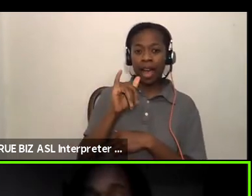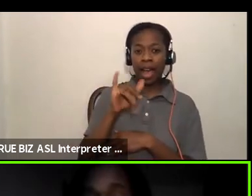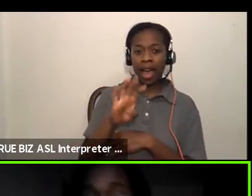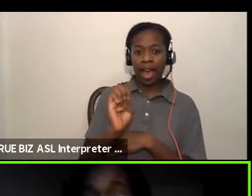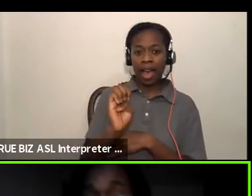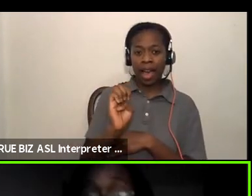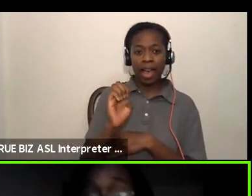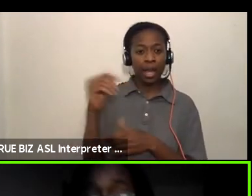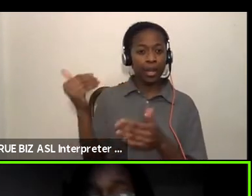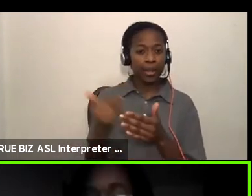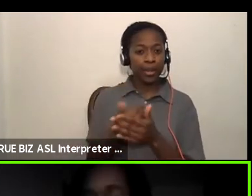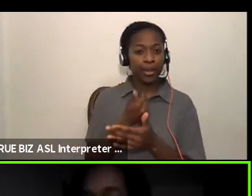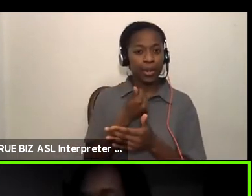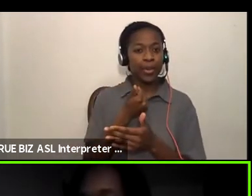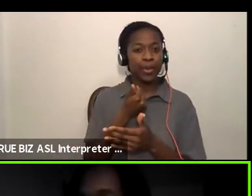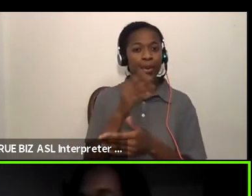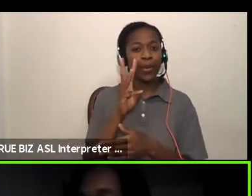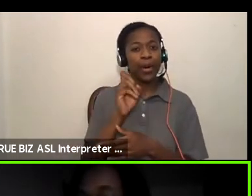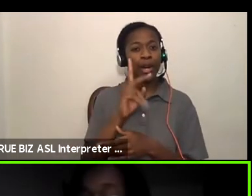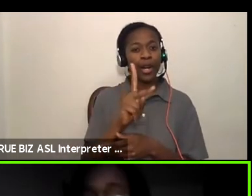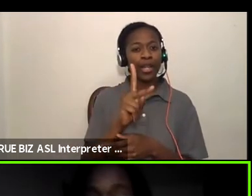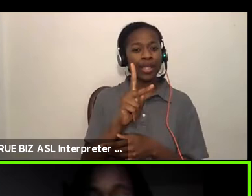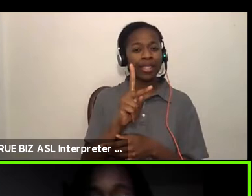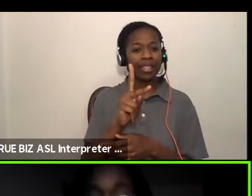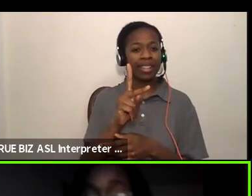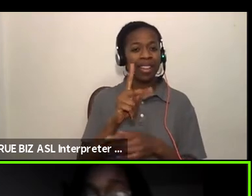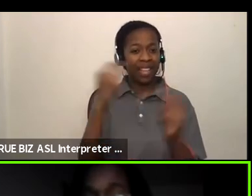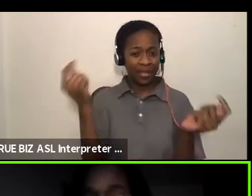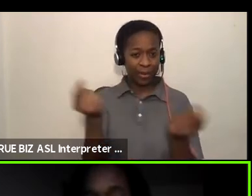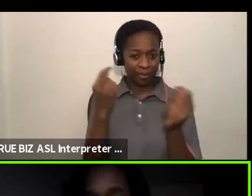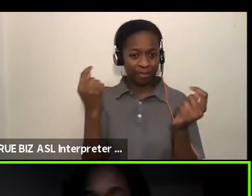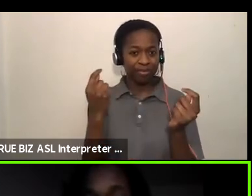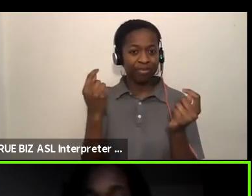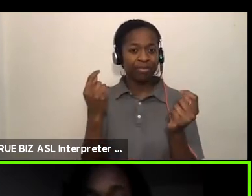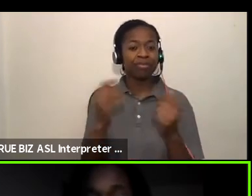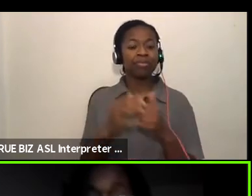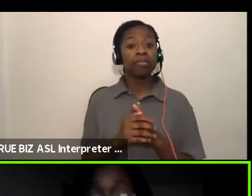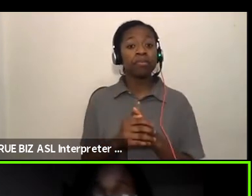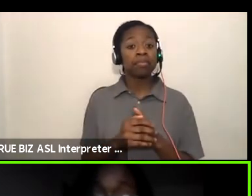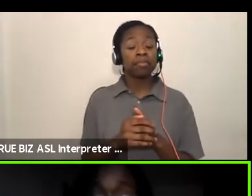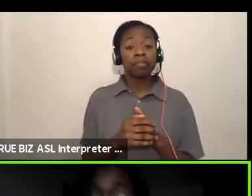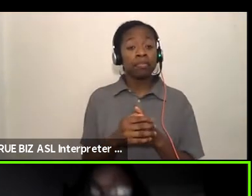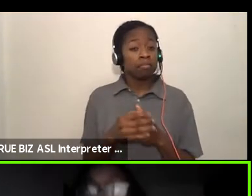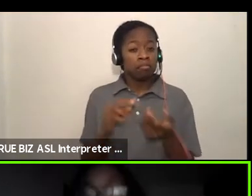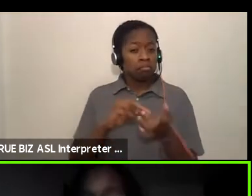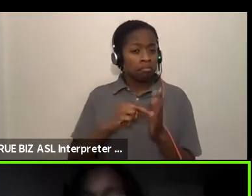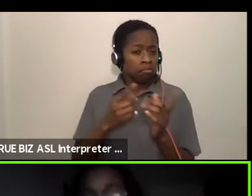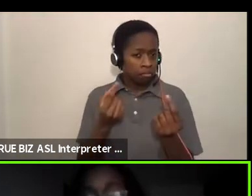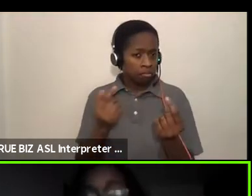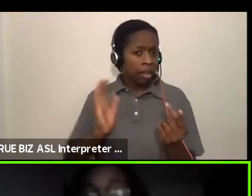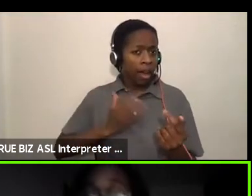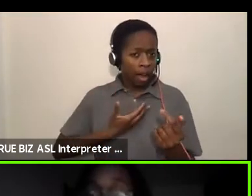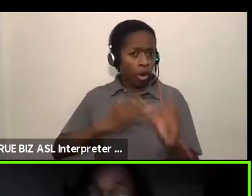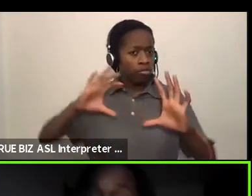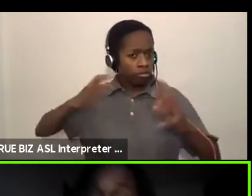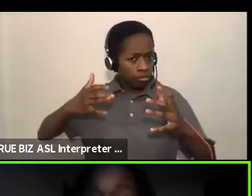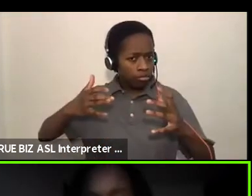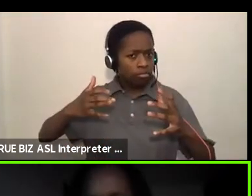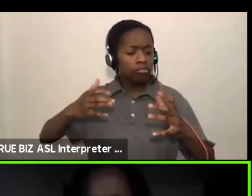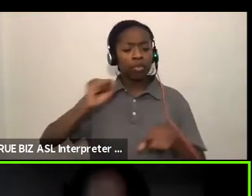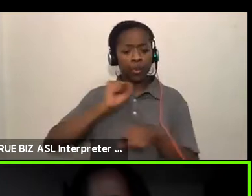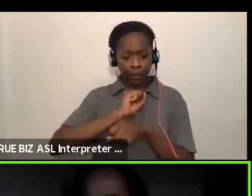New Works Festival. And through that, our cohort gets an opportunity to work with our own teams and create